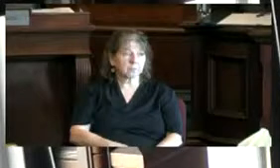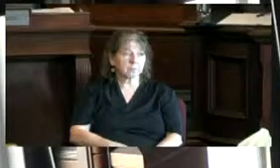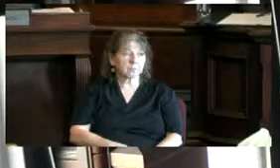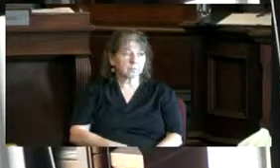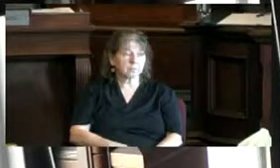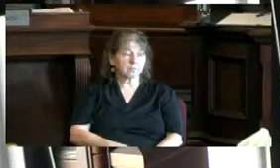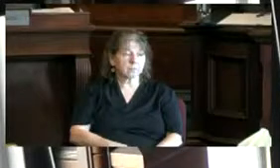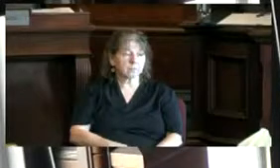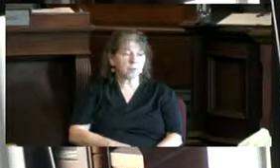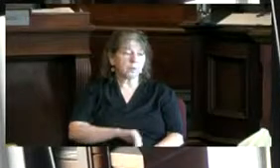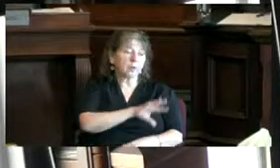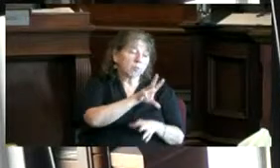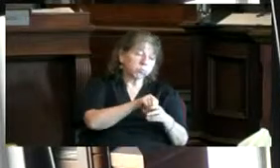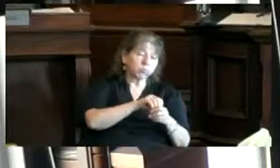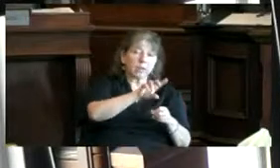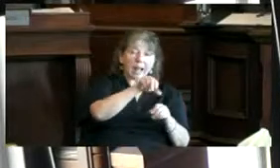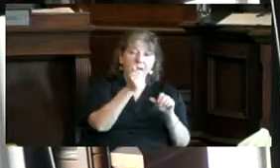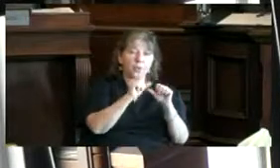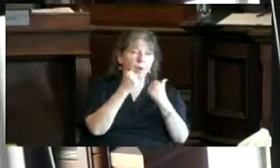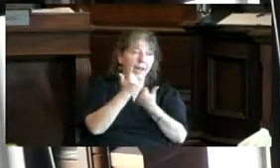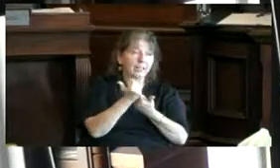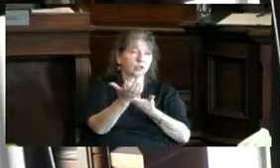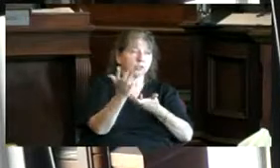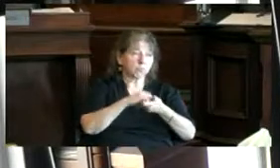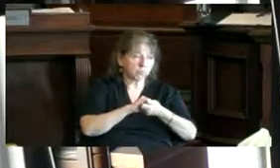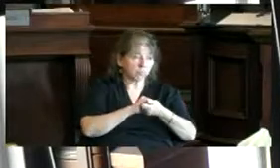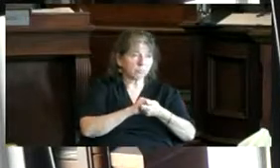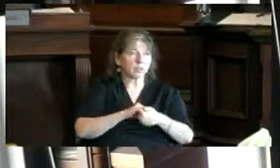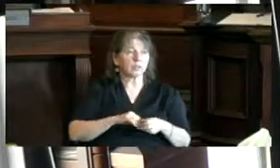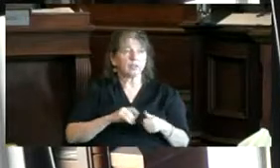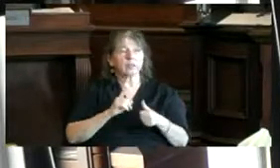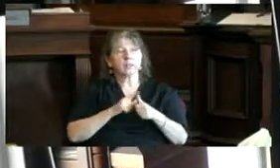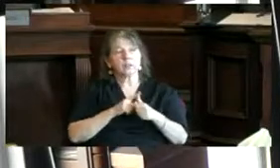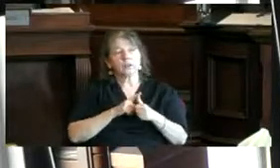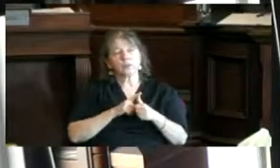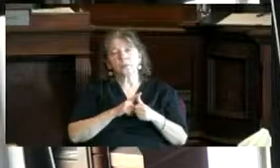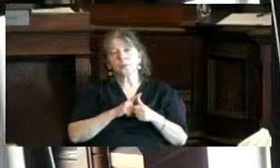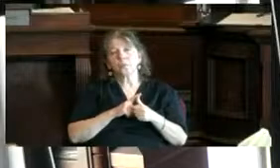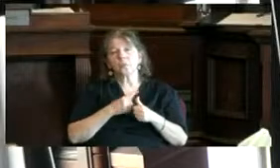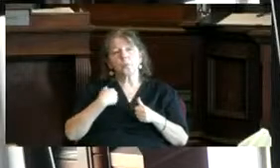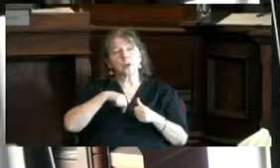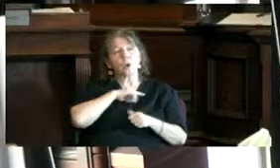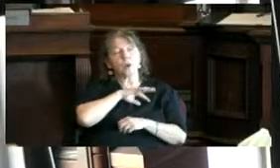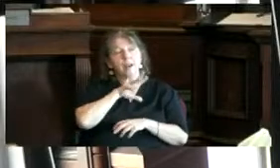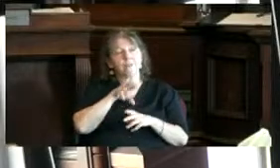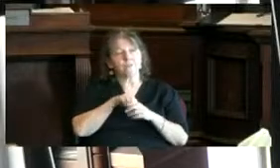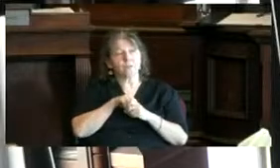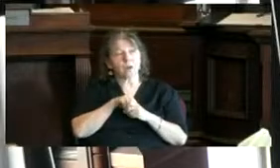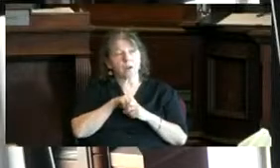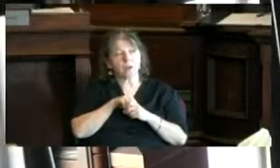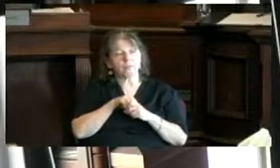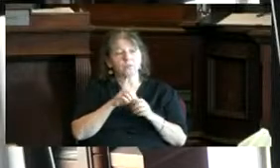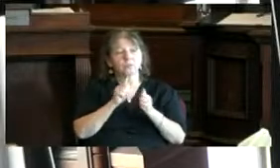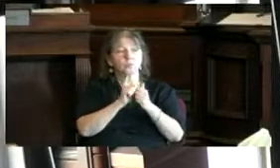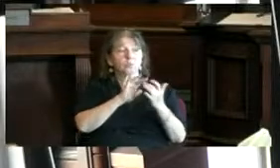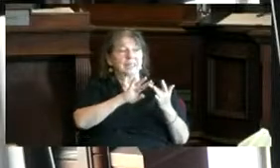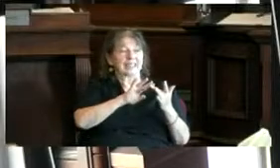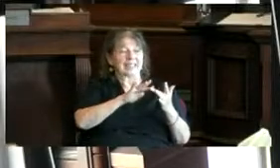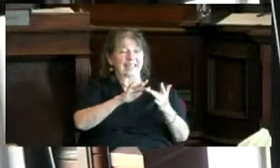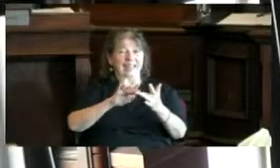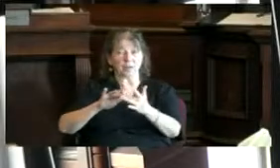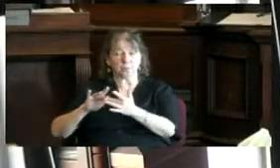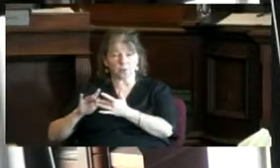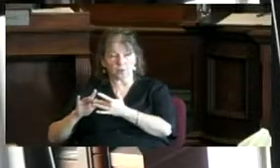other community agencies. We're a part of an evolving and growing network that's